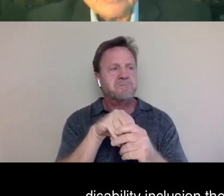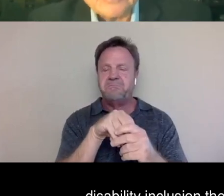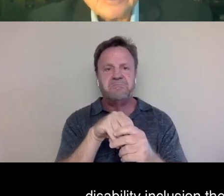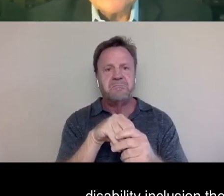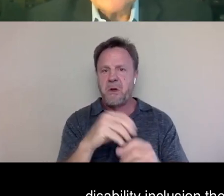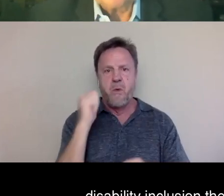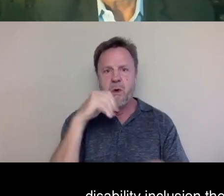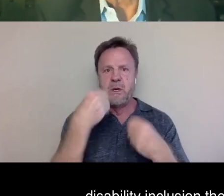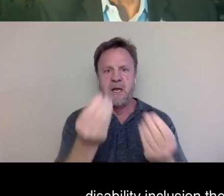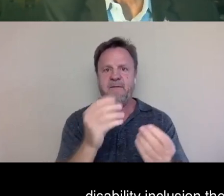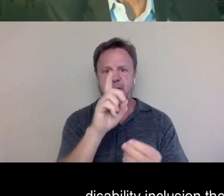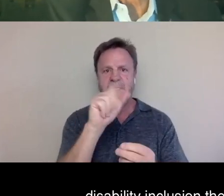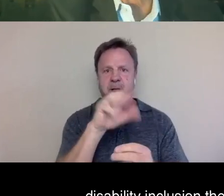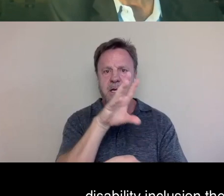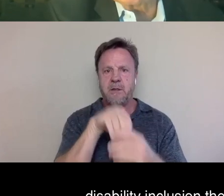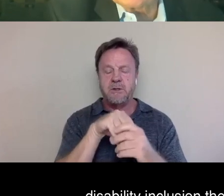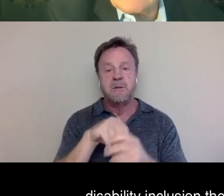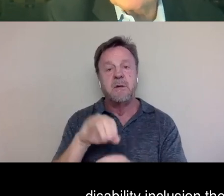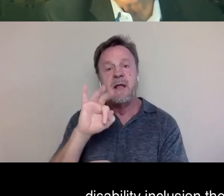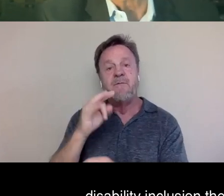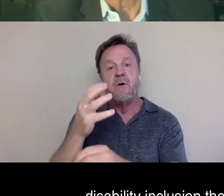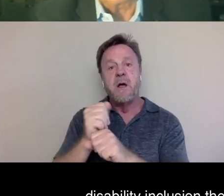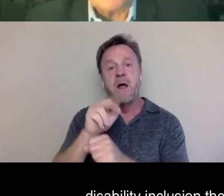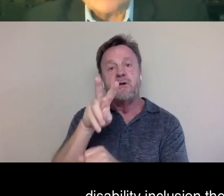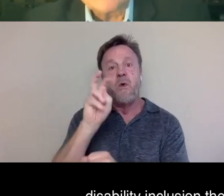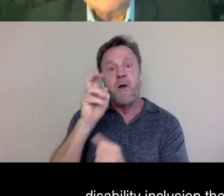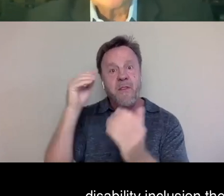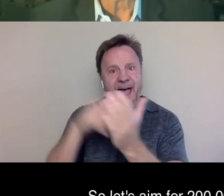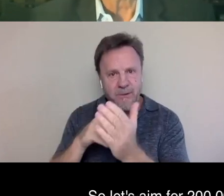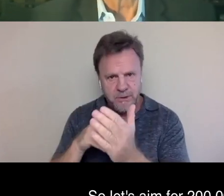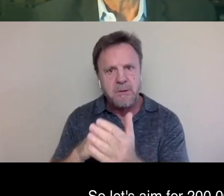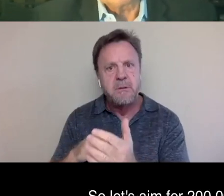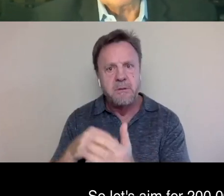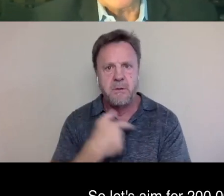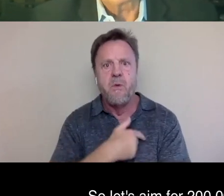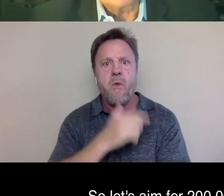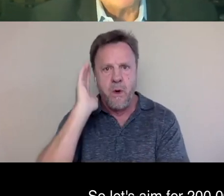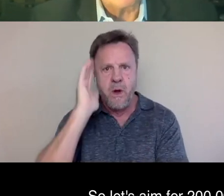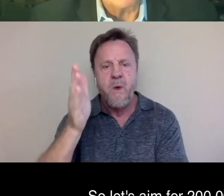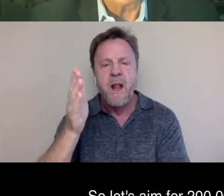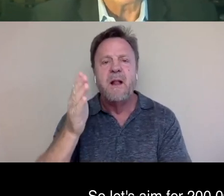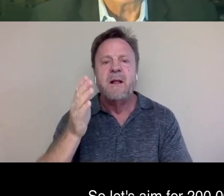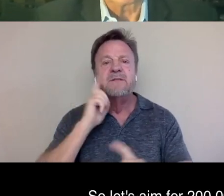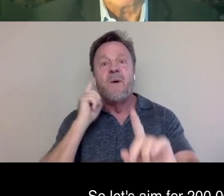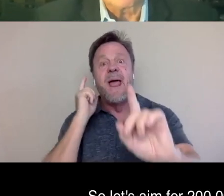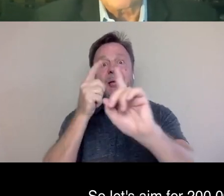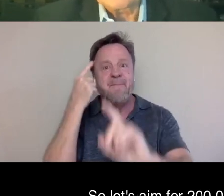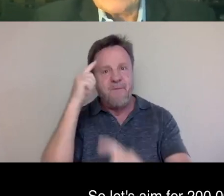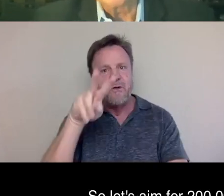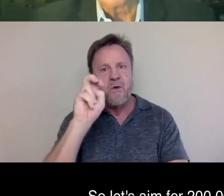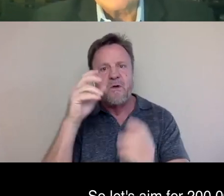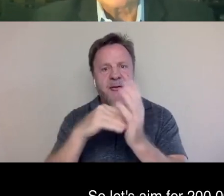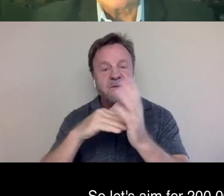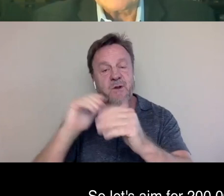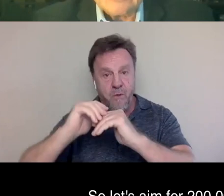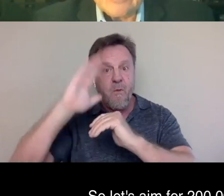disability inclusion. If we got 200,000, then we will. So let's aim for 200,000 or more,